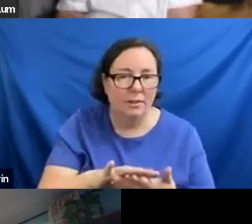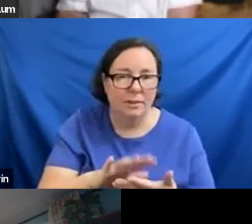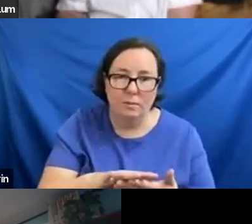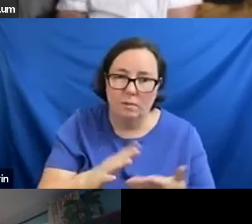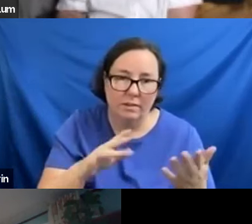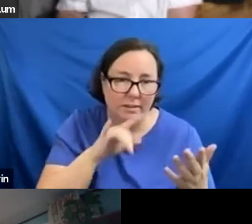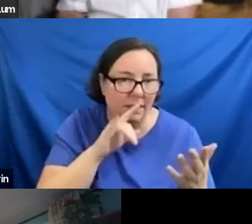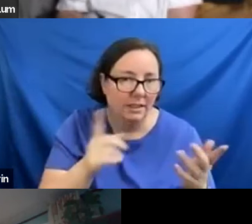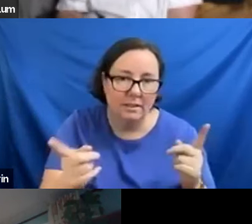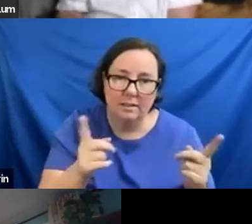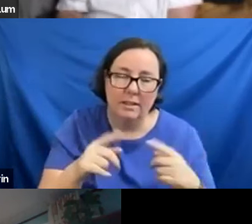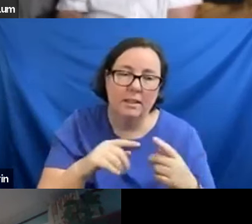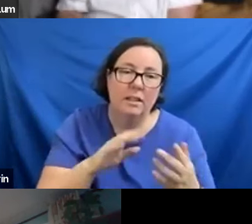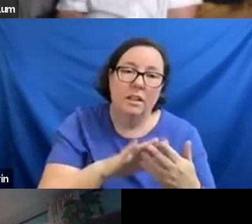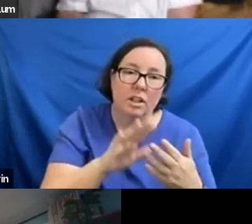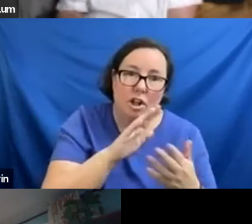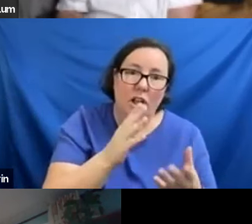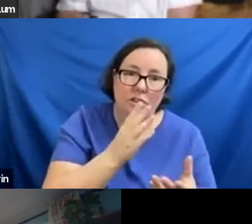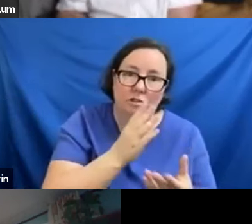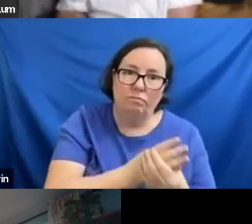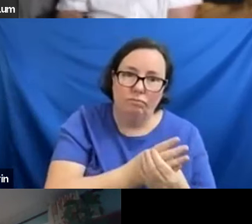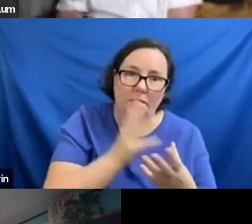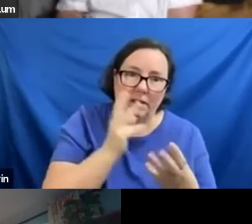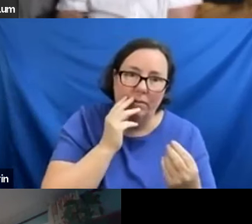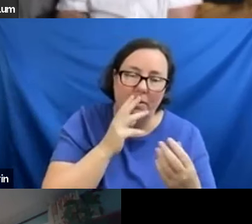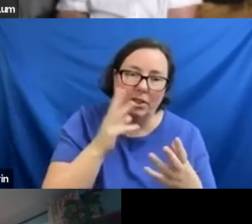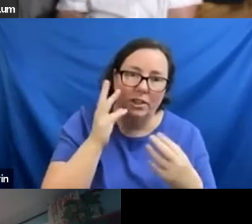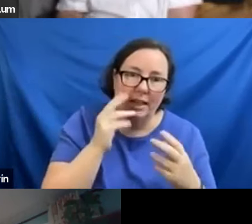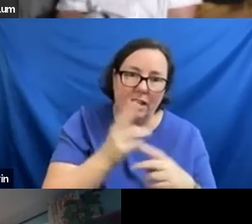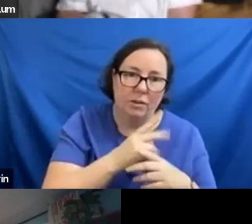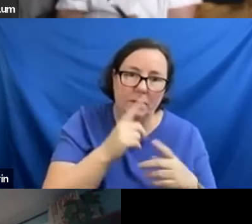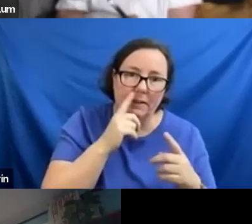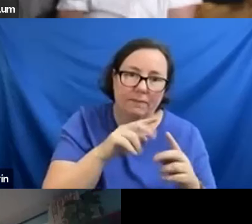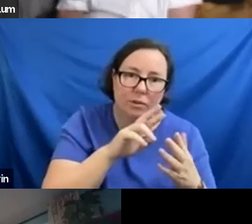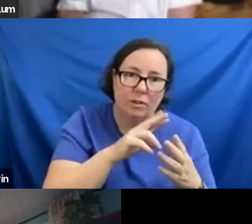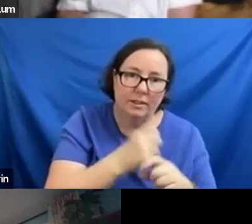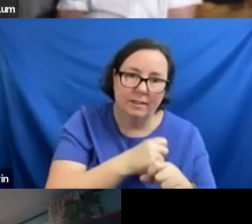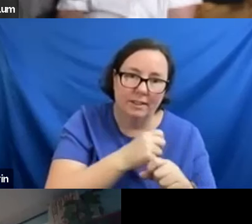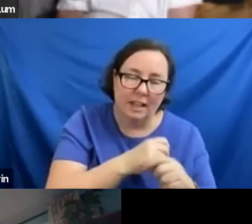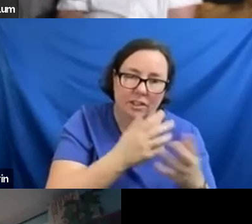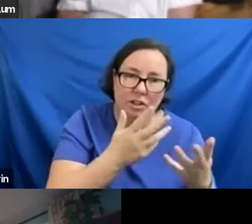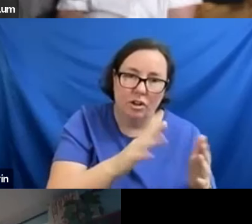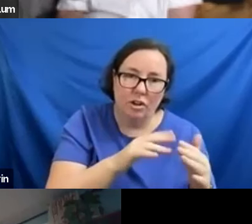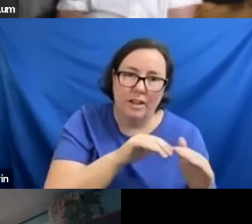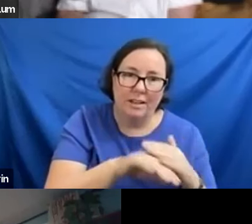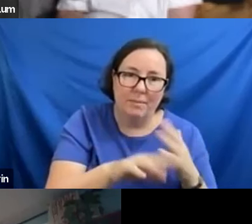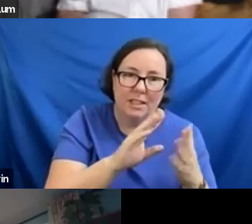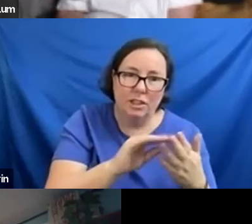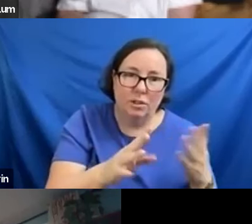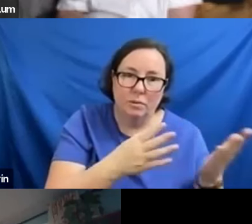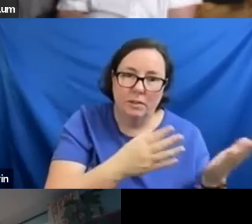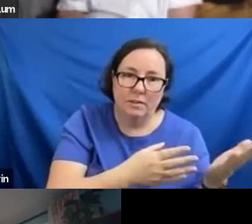big package, and the data they used in their regression research are the already admitted